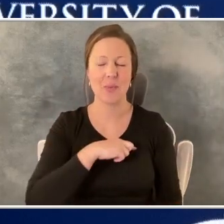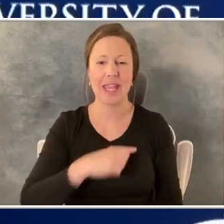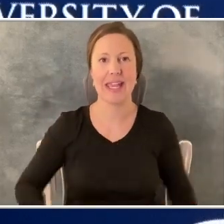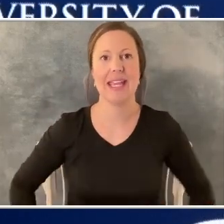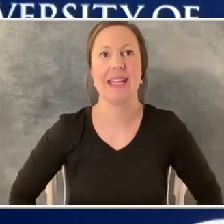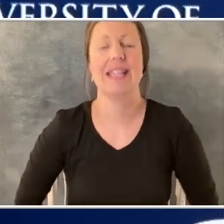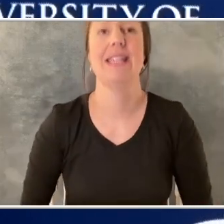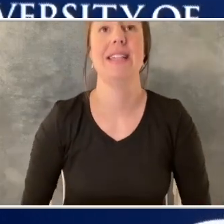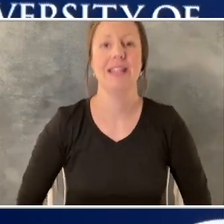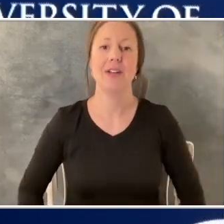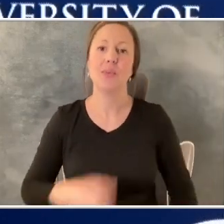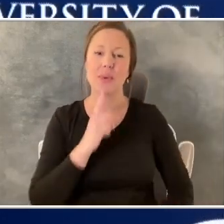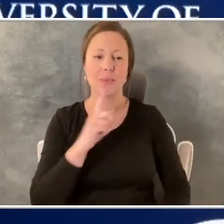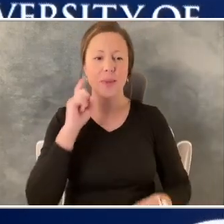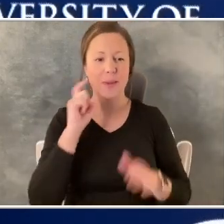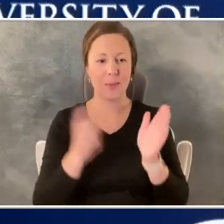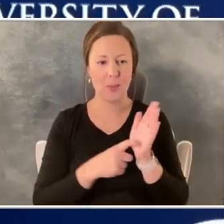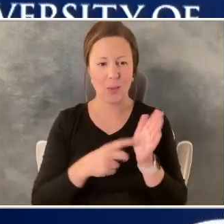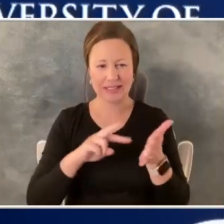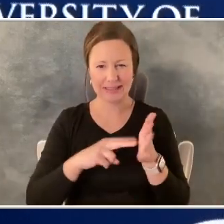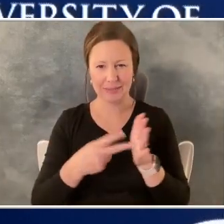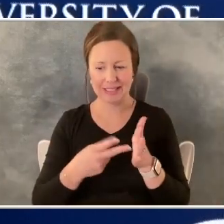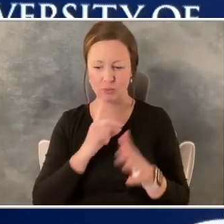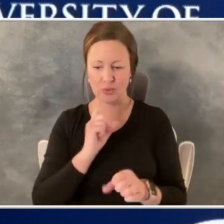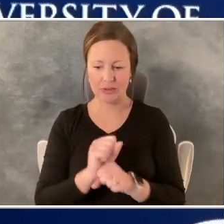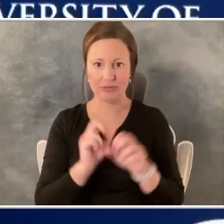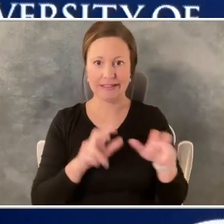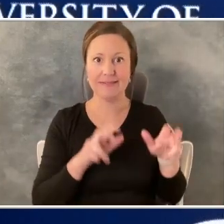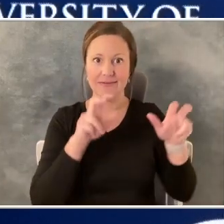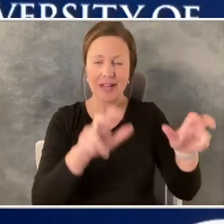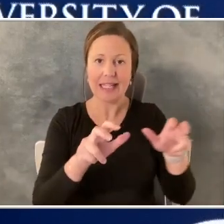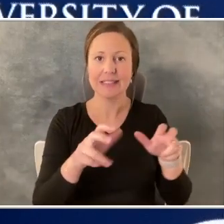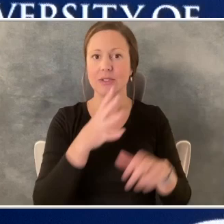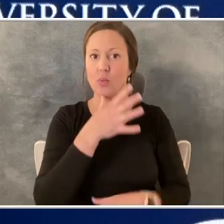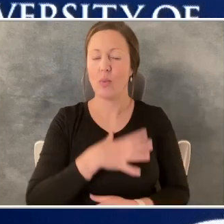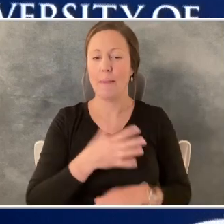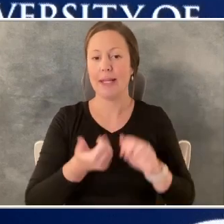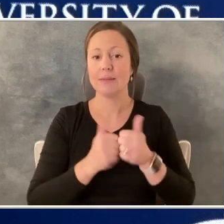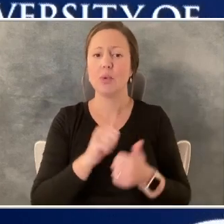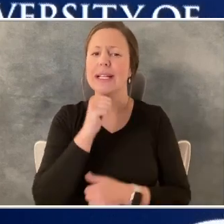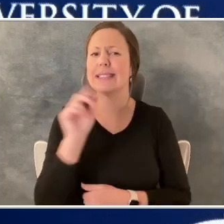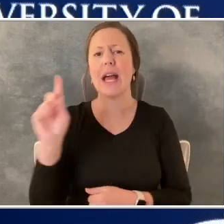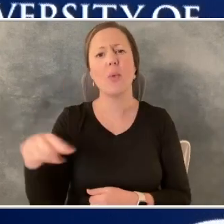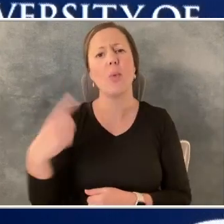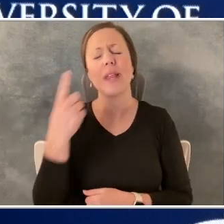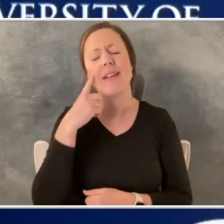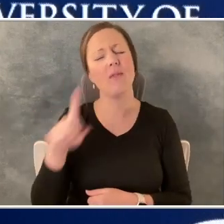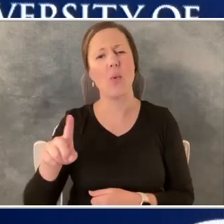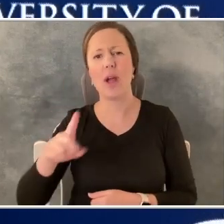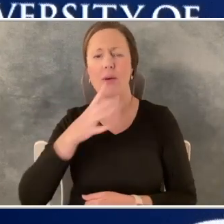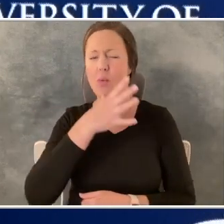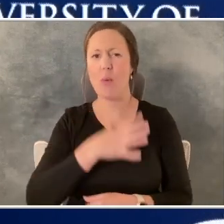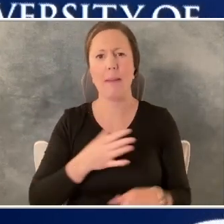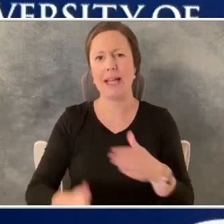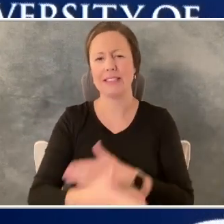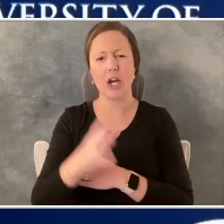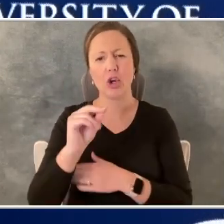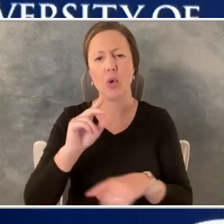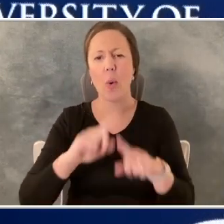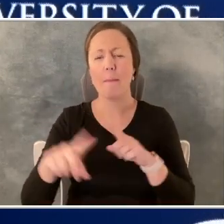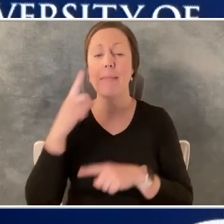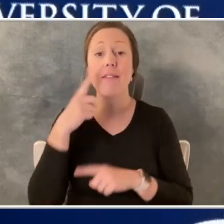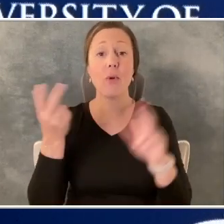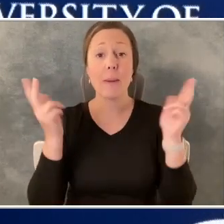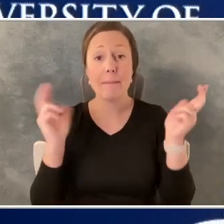it means to invest in women's sports, not just for the NWSL Soccer League, but also for the WNBA, and